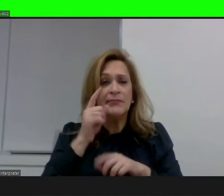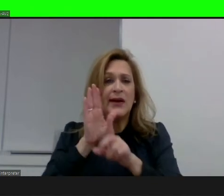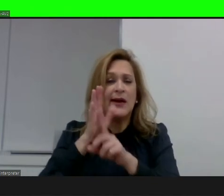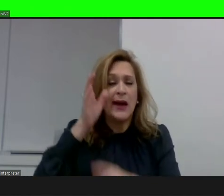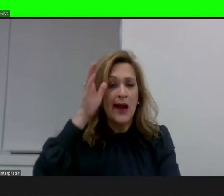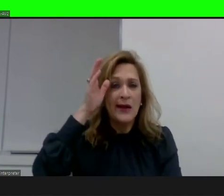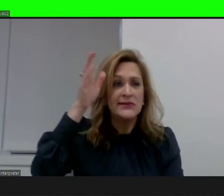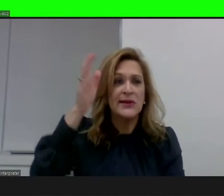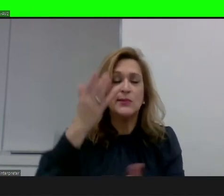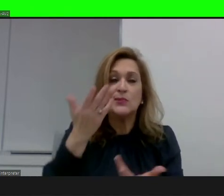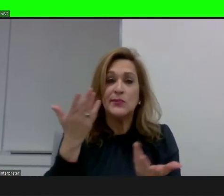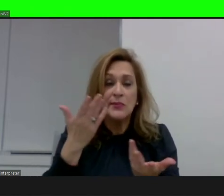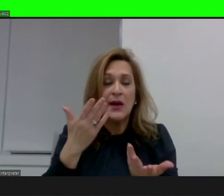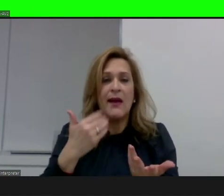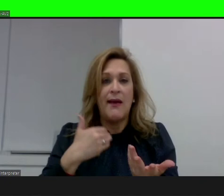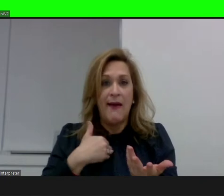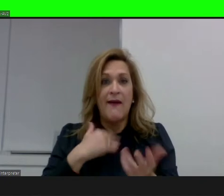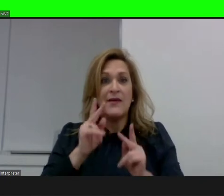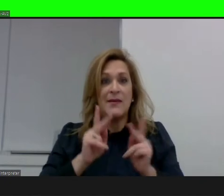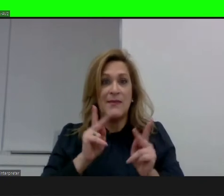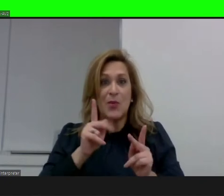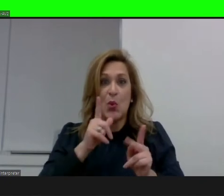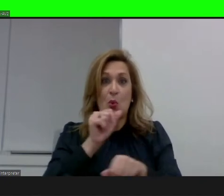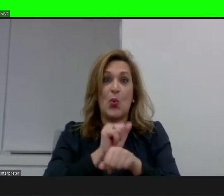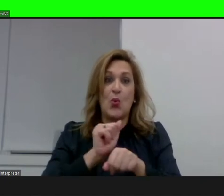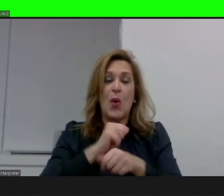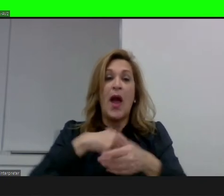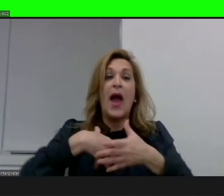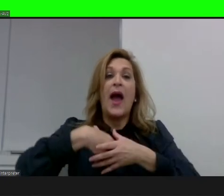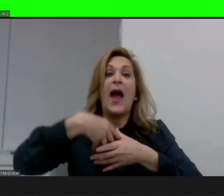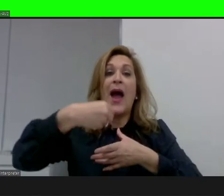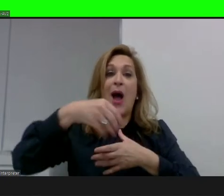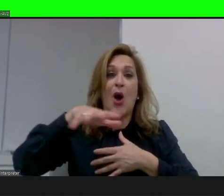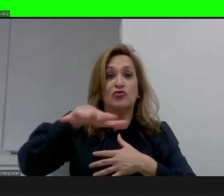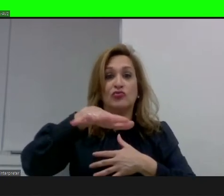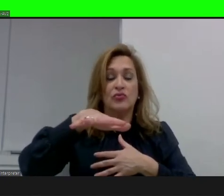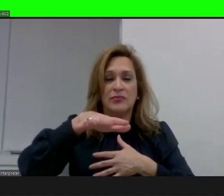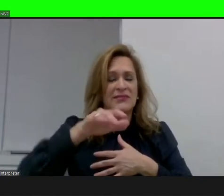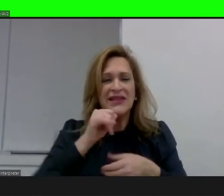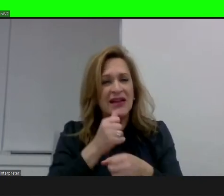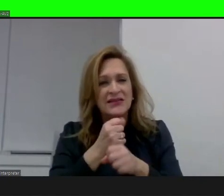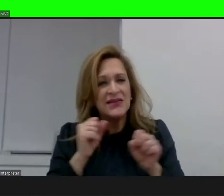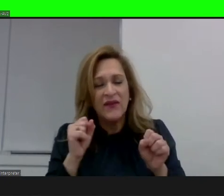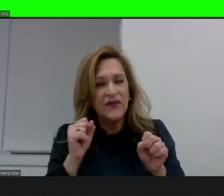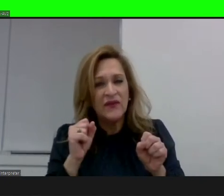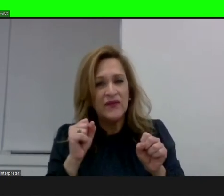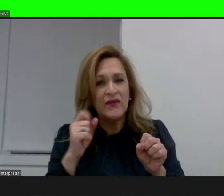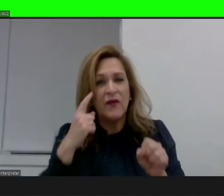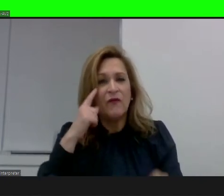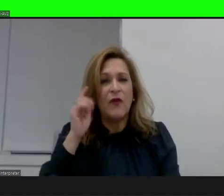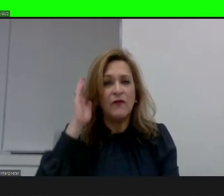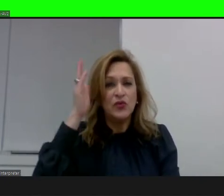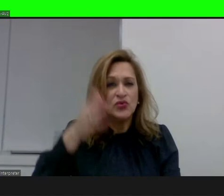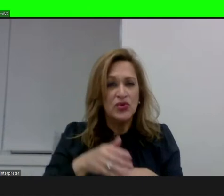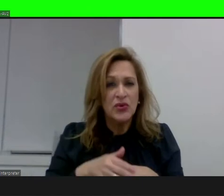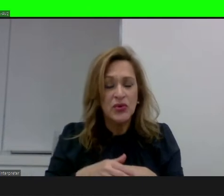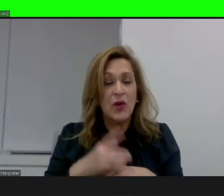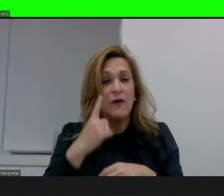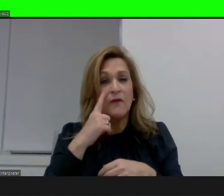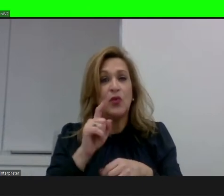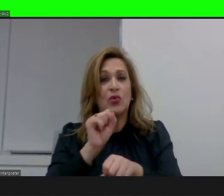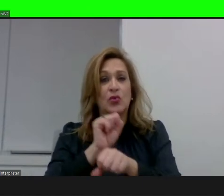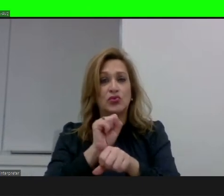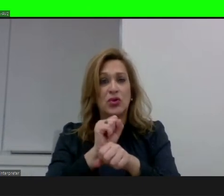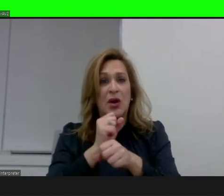of having these guys outside, I just don't think it's a good thing for the long term for job security,